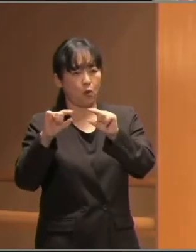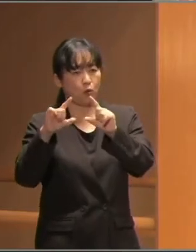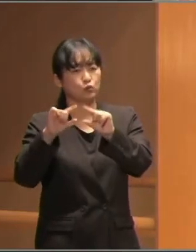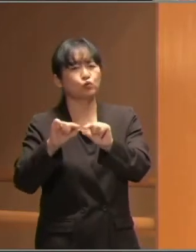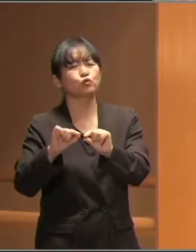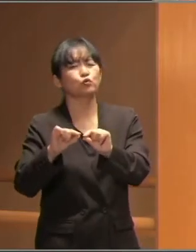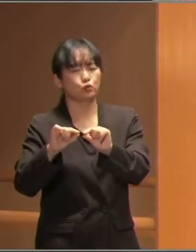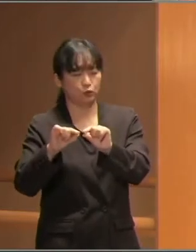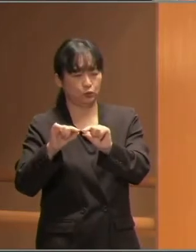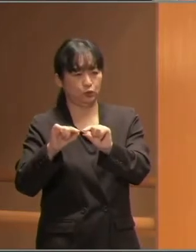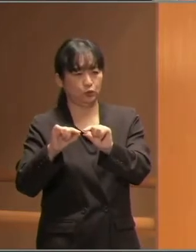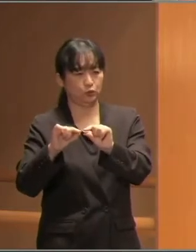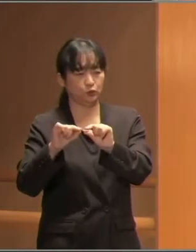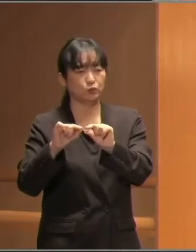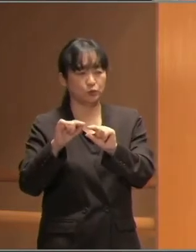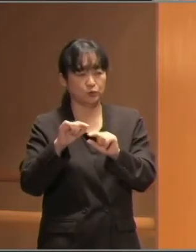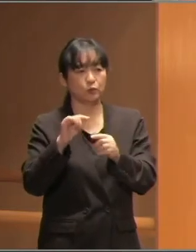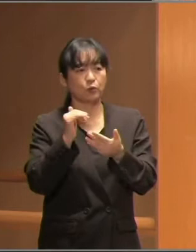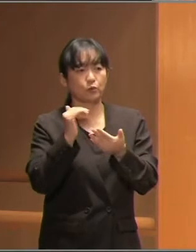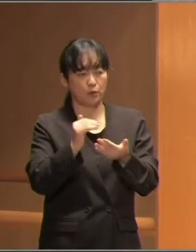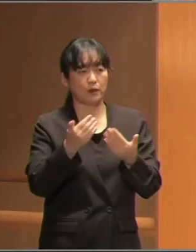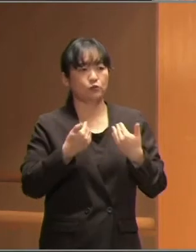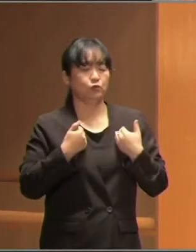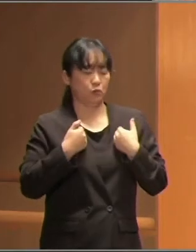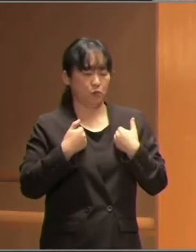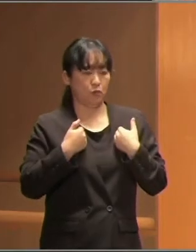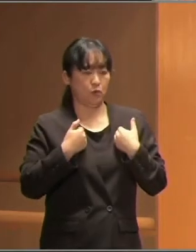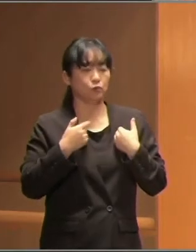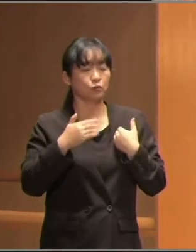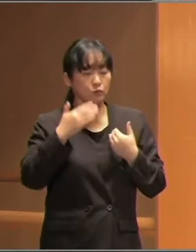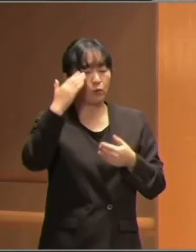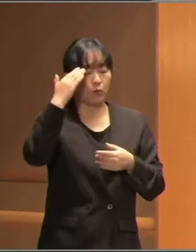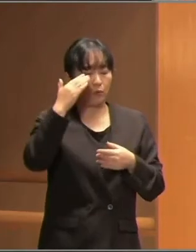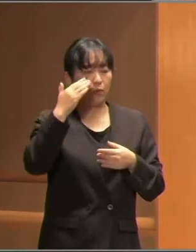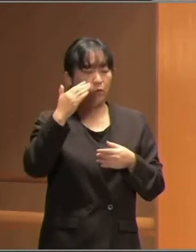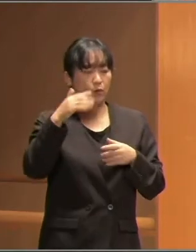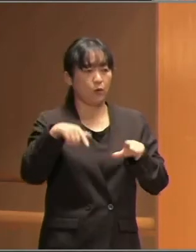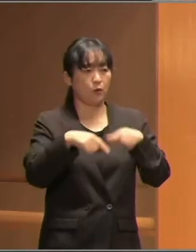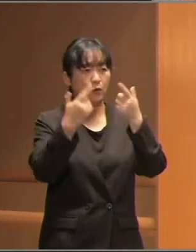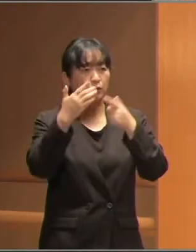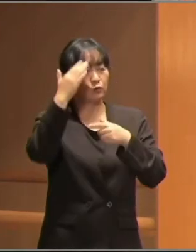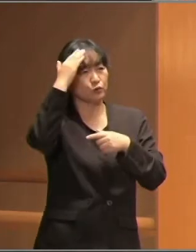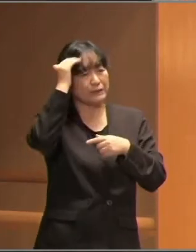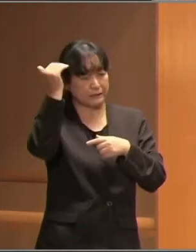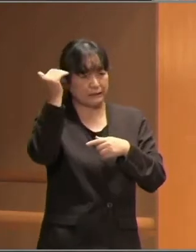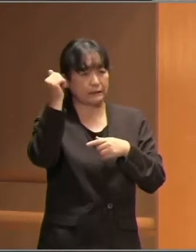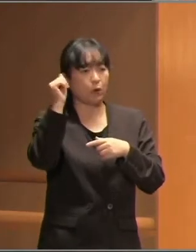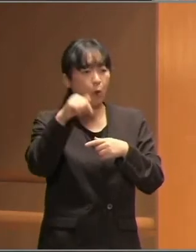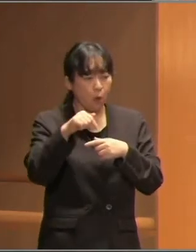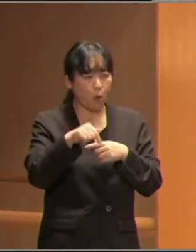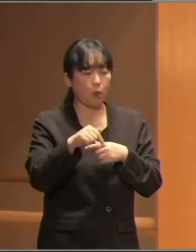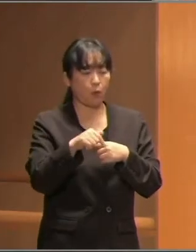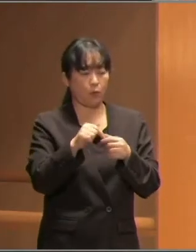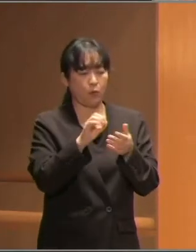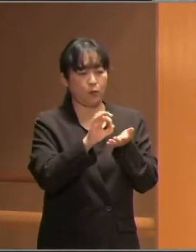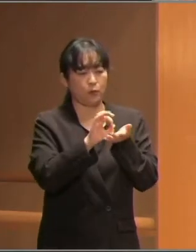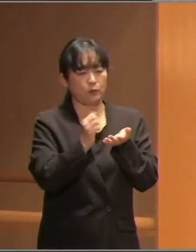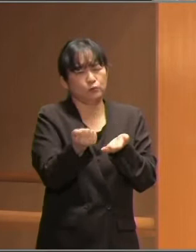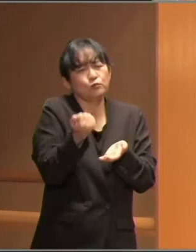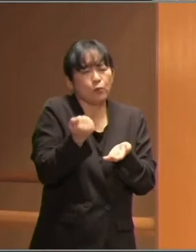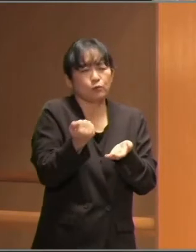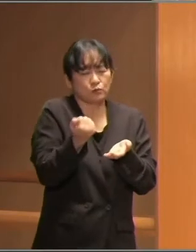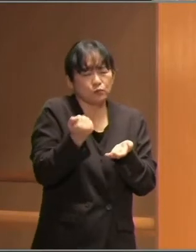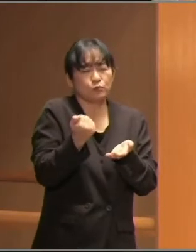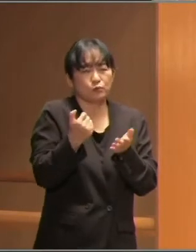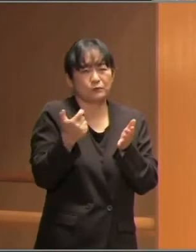then the weight would become lighter. And to do that, we need to reinforce the resin. The current resin,